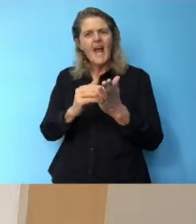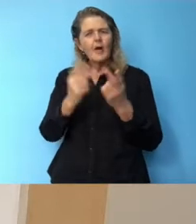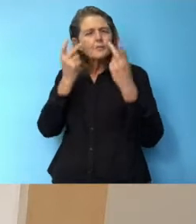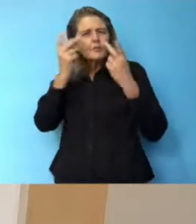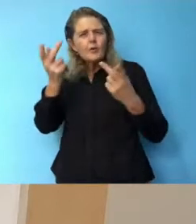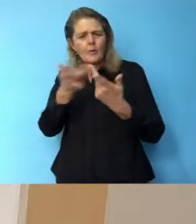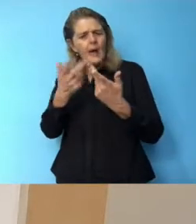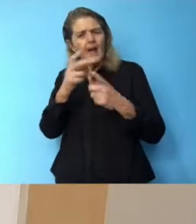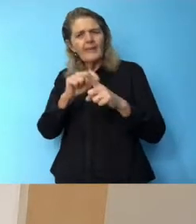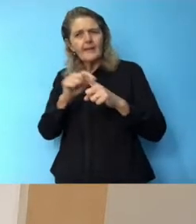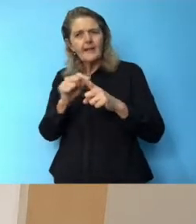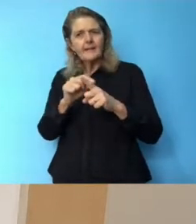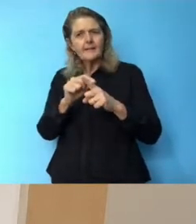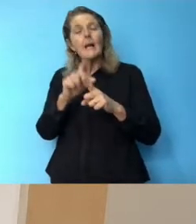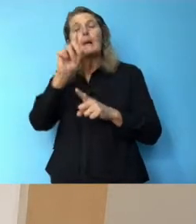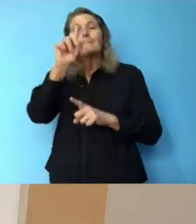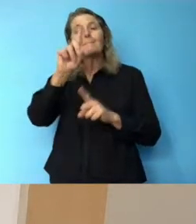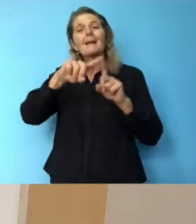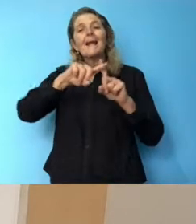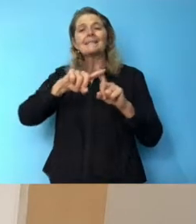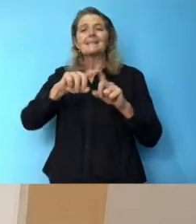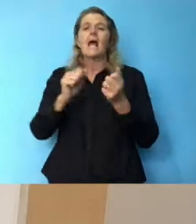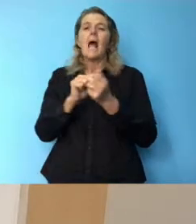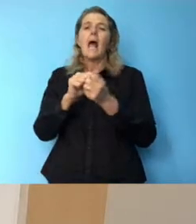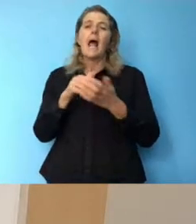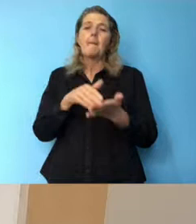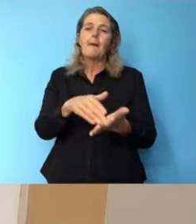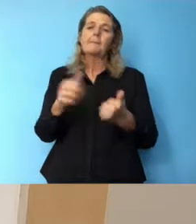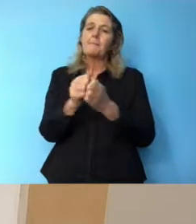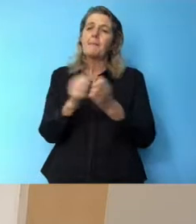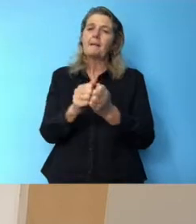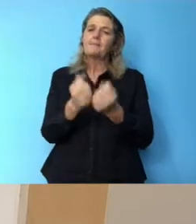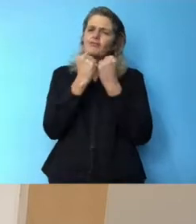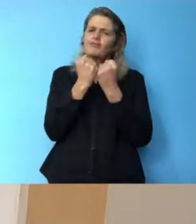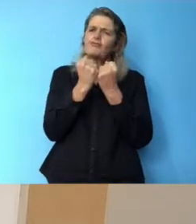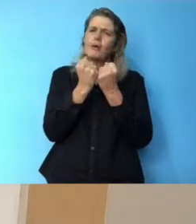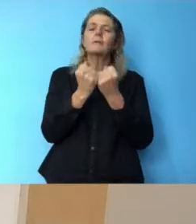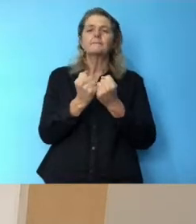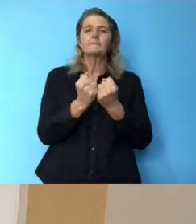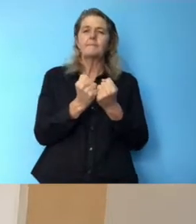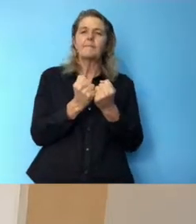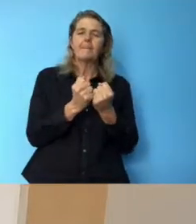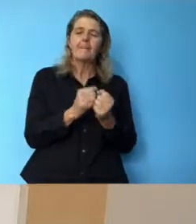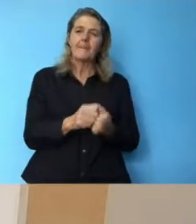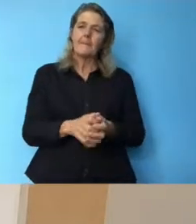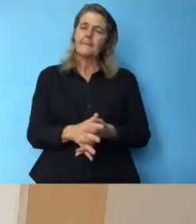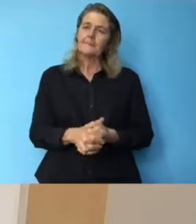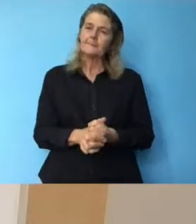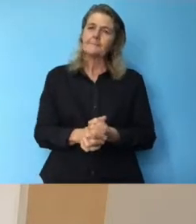and also creates a bit more guts to the paper, so it's not going to warp as much. Rags,